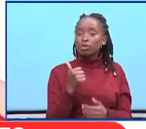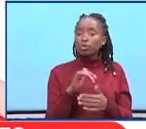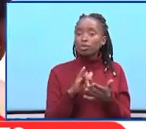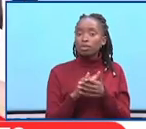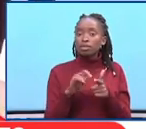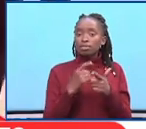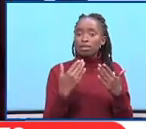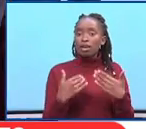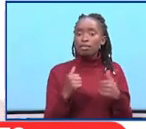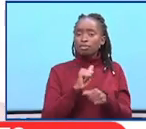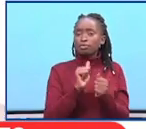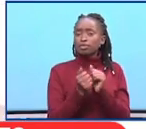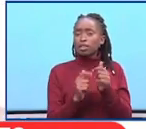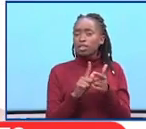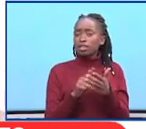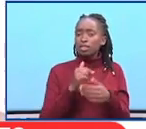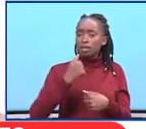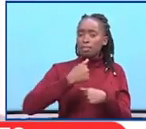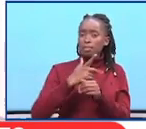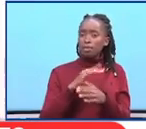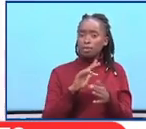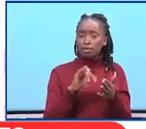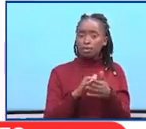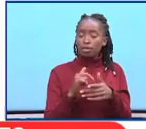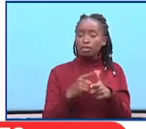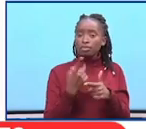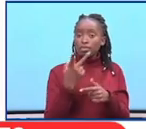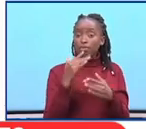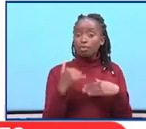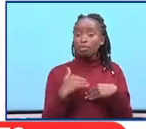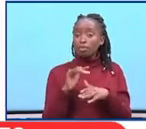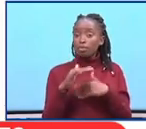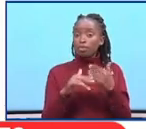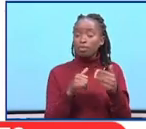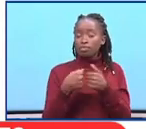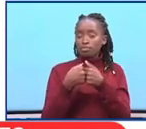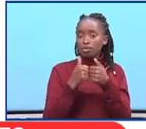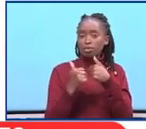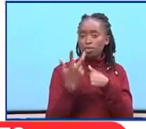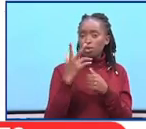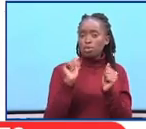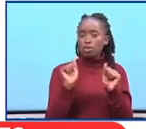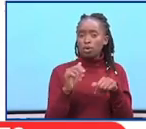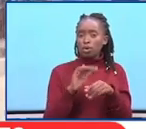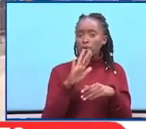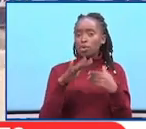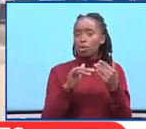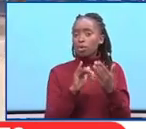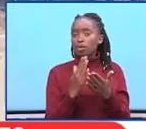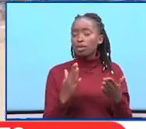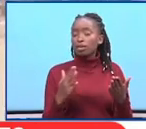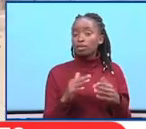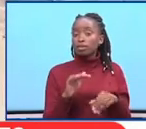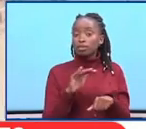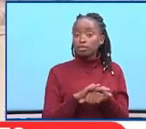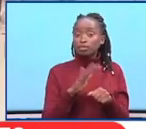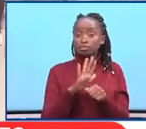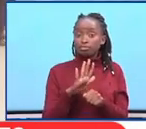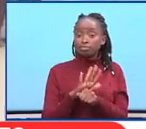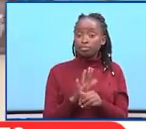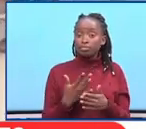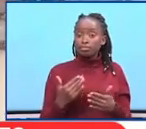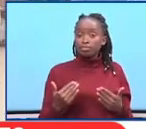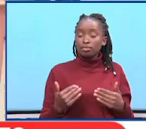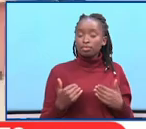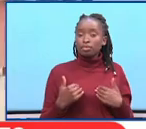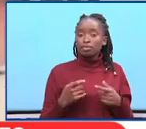sector existing deficiencies and challenges. On numerous occasions, both the Controller of